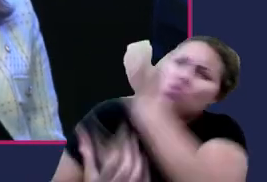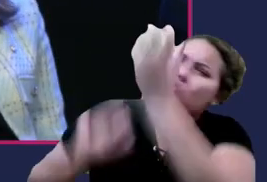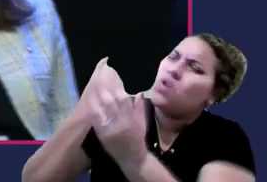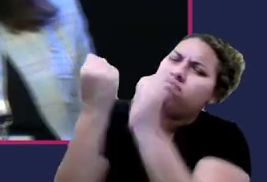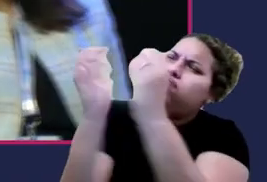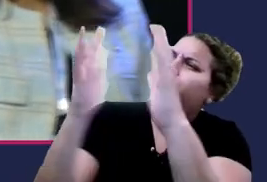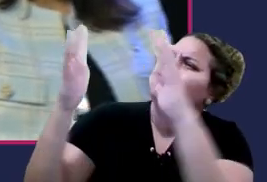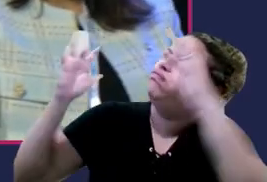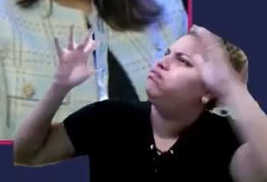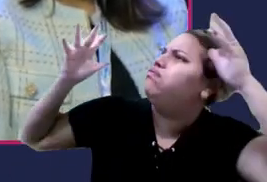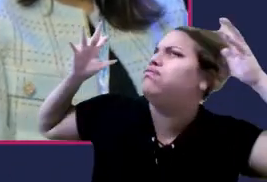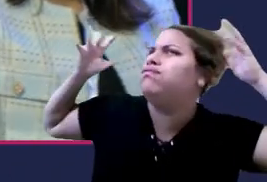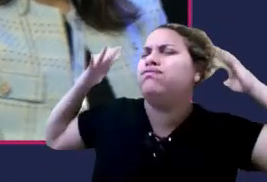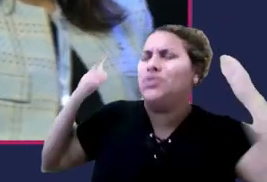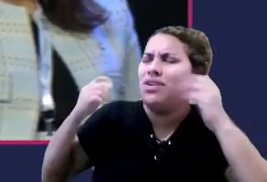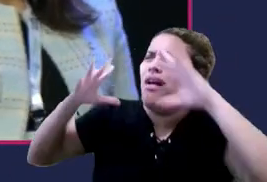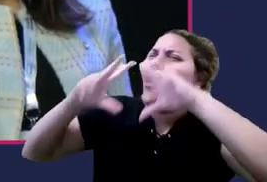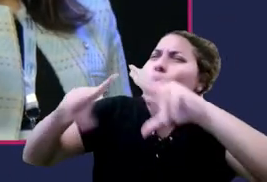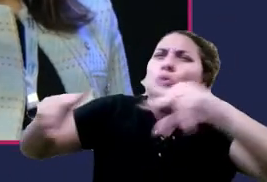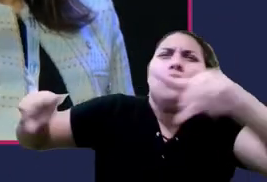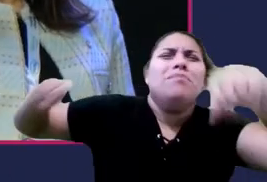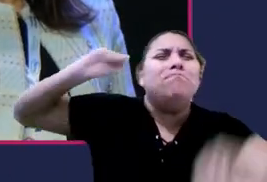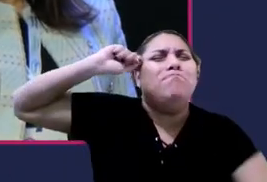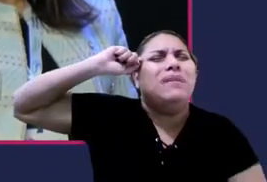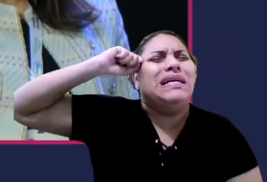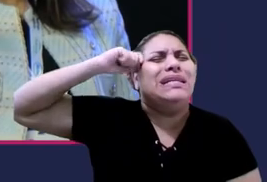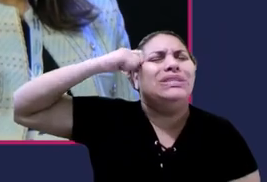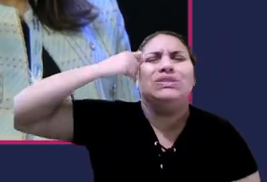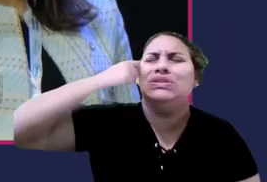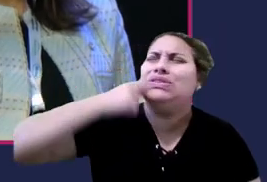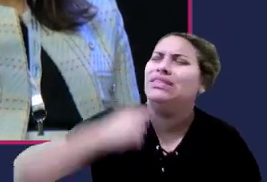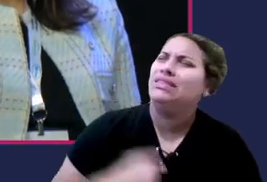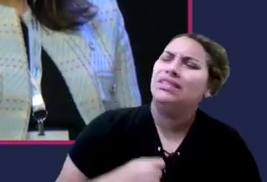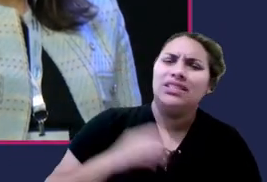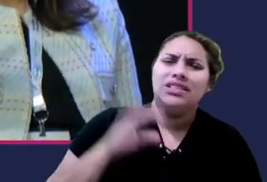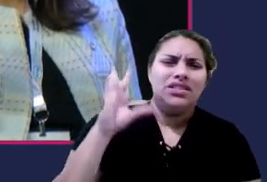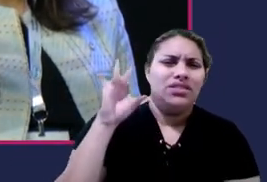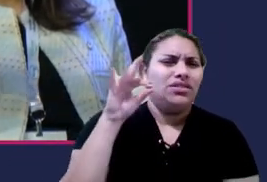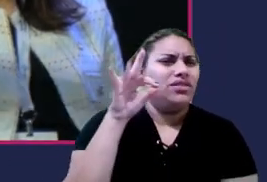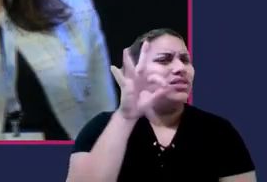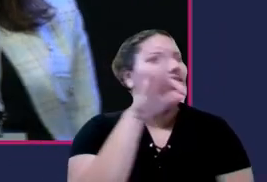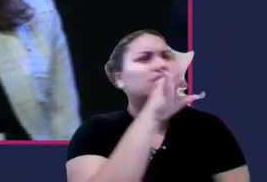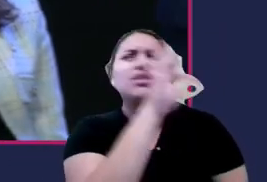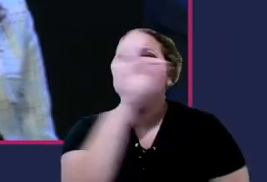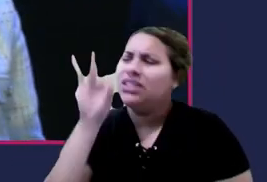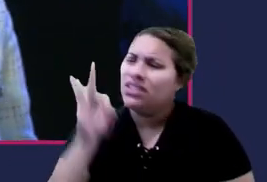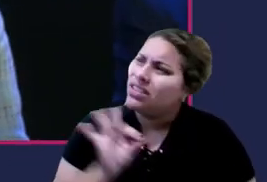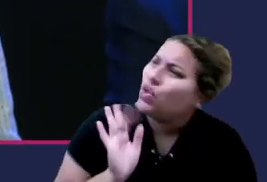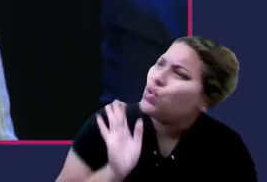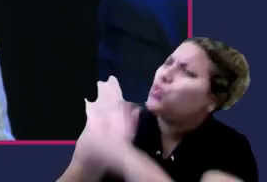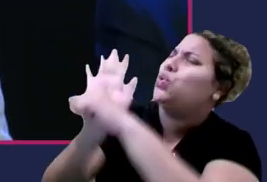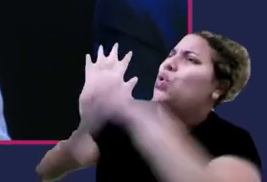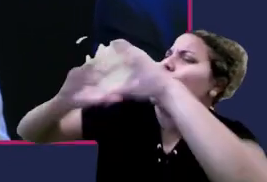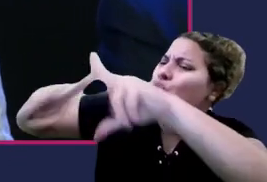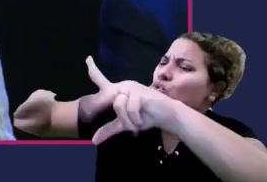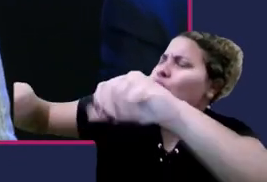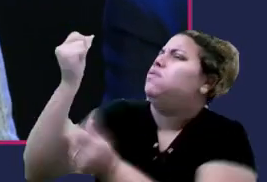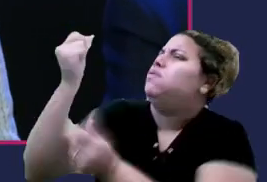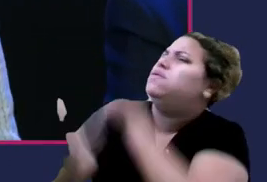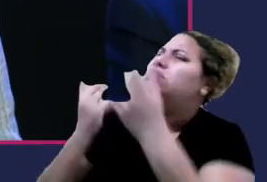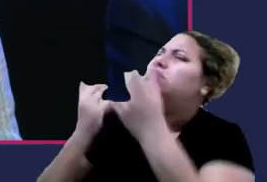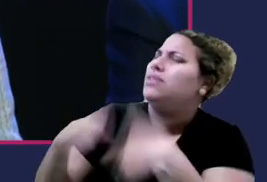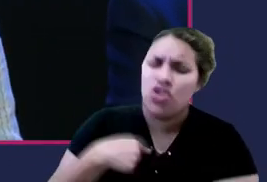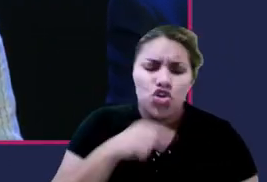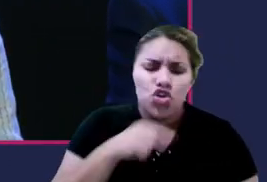the hummingbird would go there, grab a drop of water, and throw it on the fire. And all the